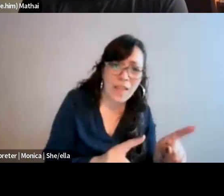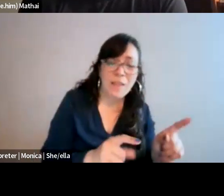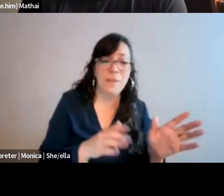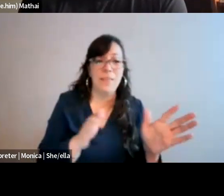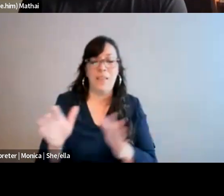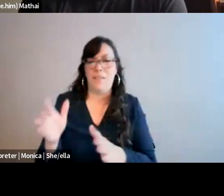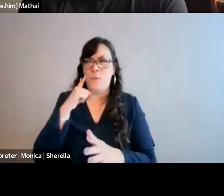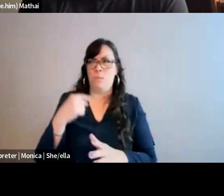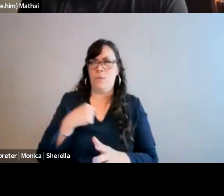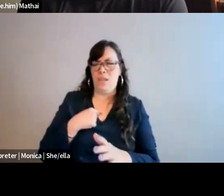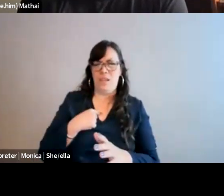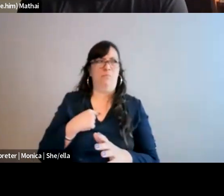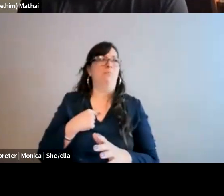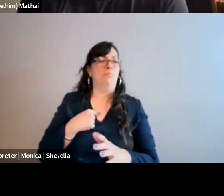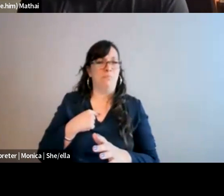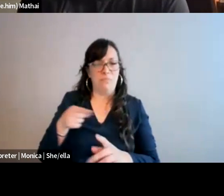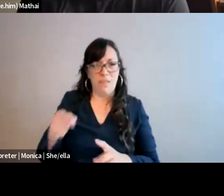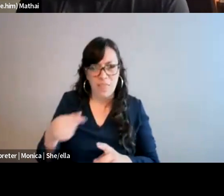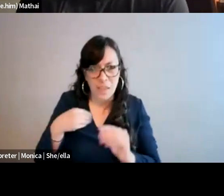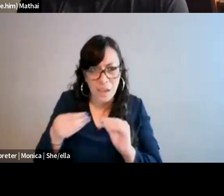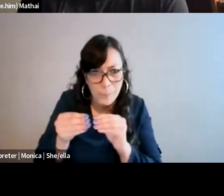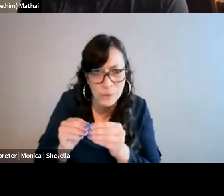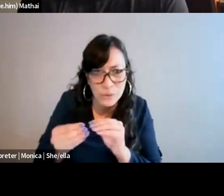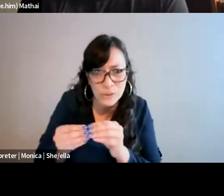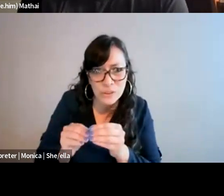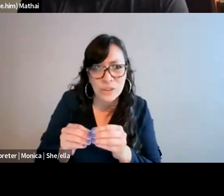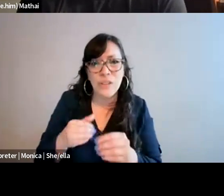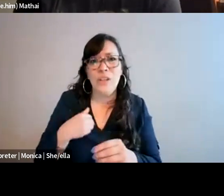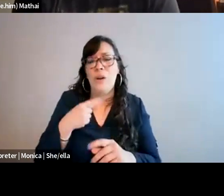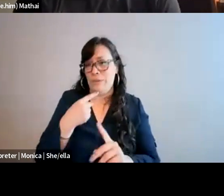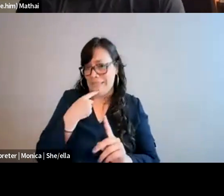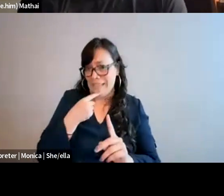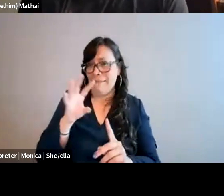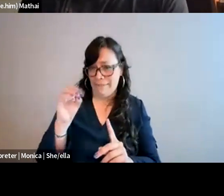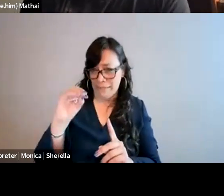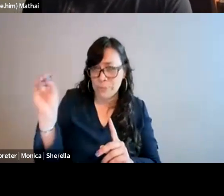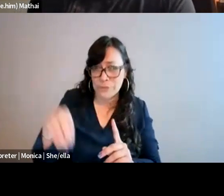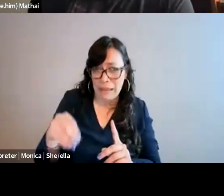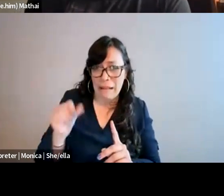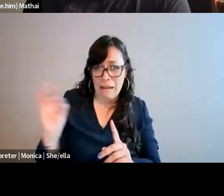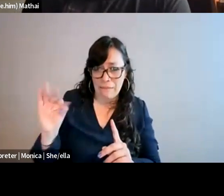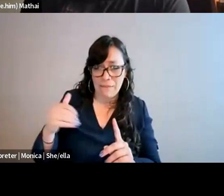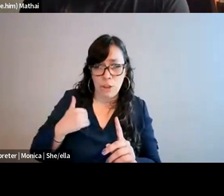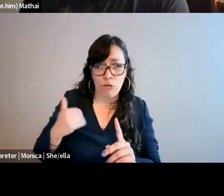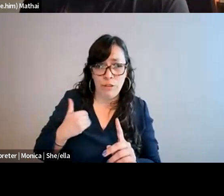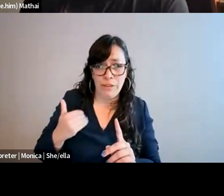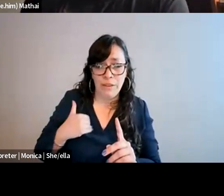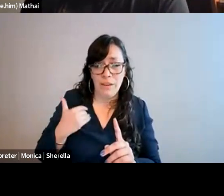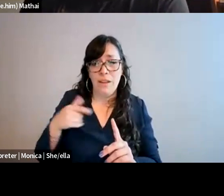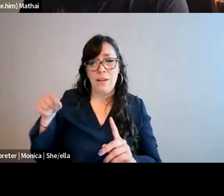what also stood out was just the numbers. We're saying that 50% of youth are